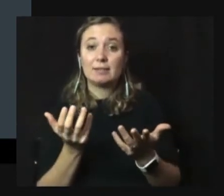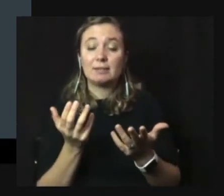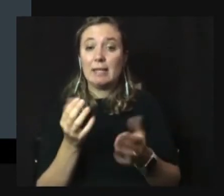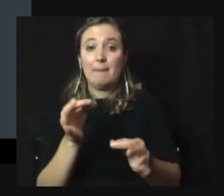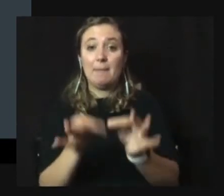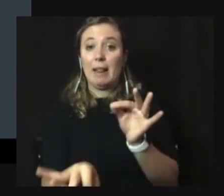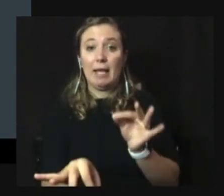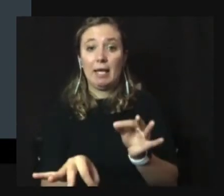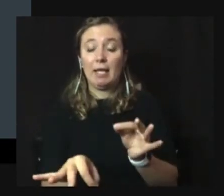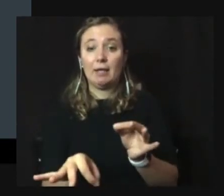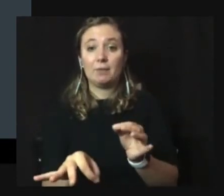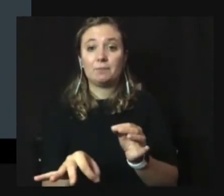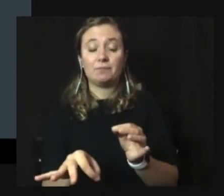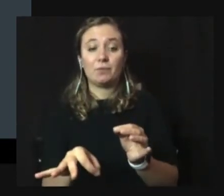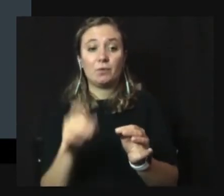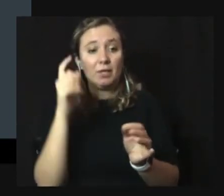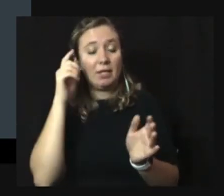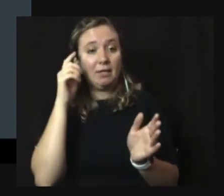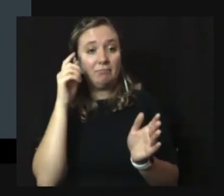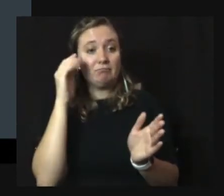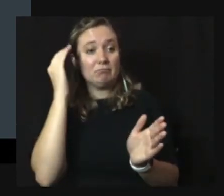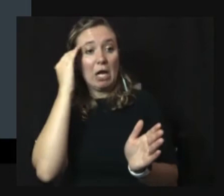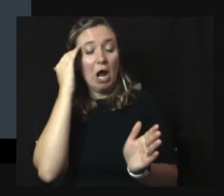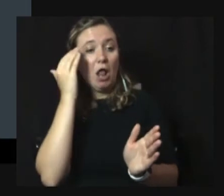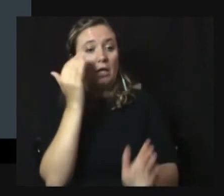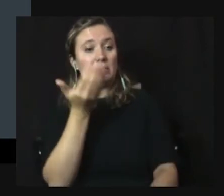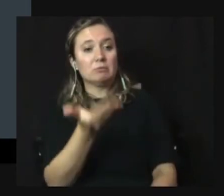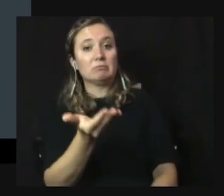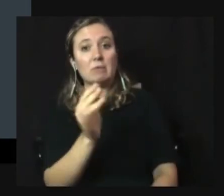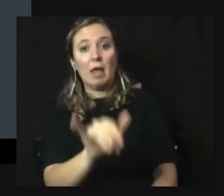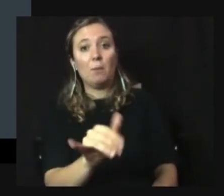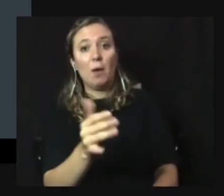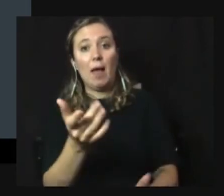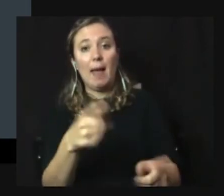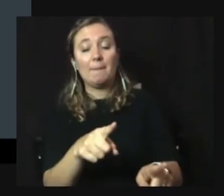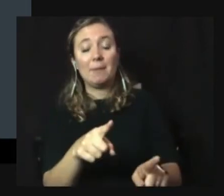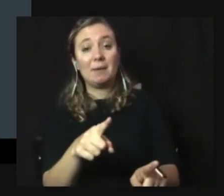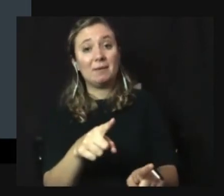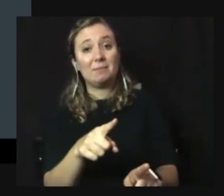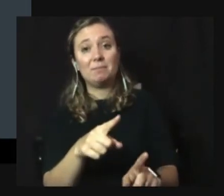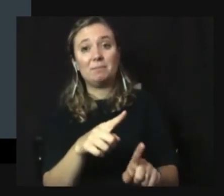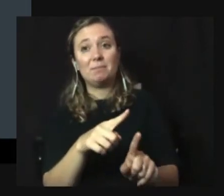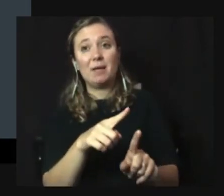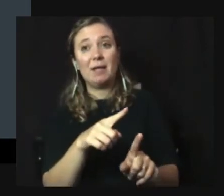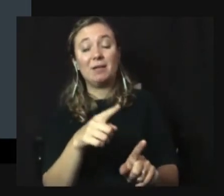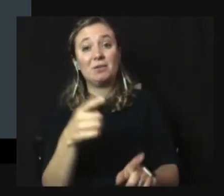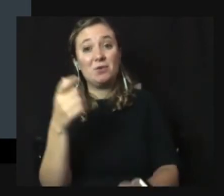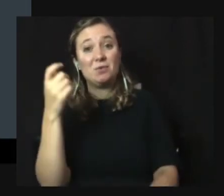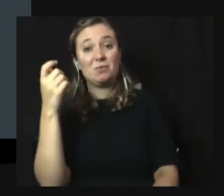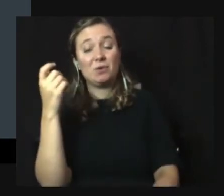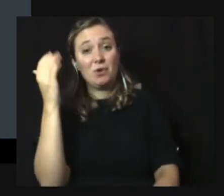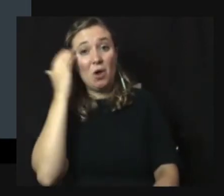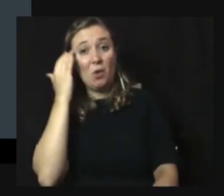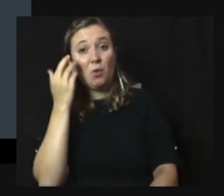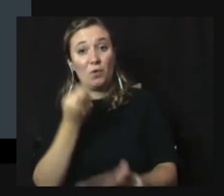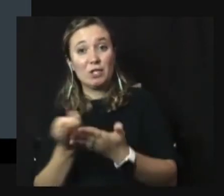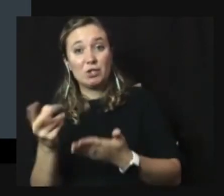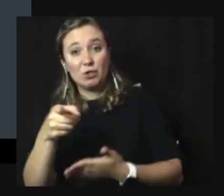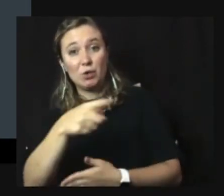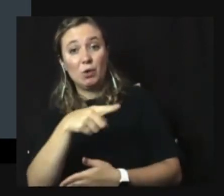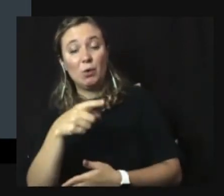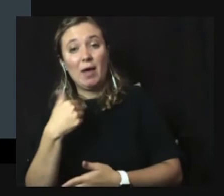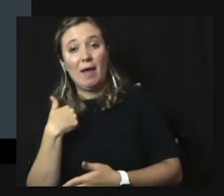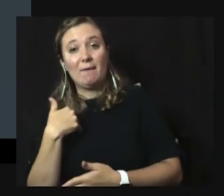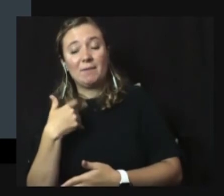to really appropriately resource yourself, because it is a trauma. It is traumatic for me to partner